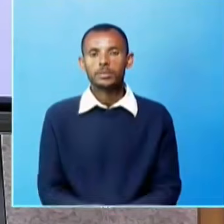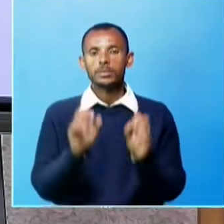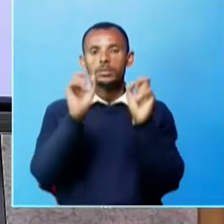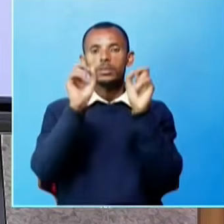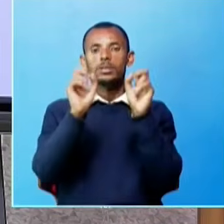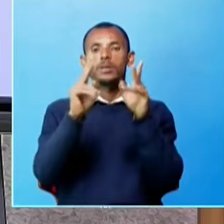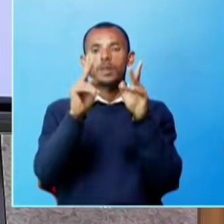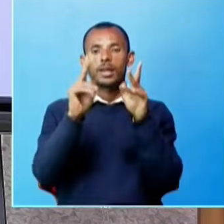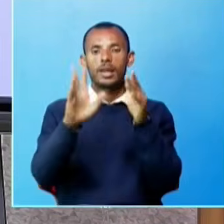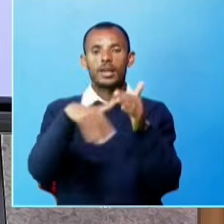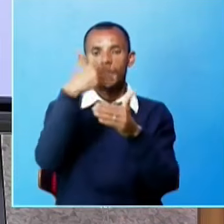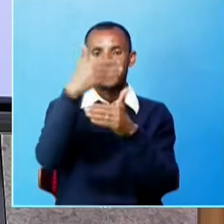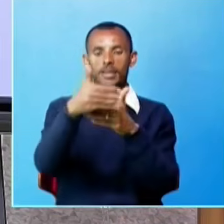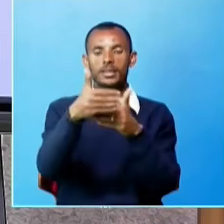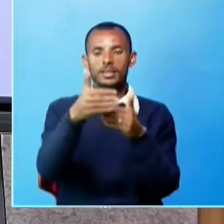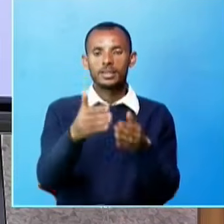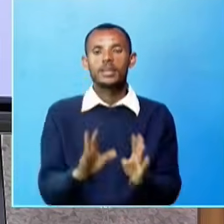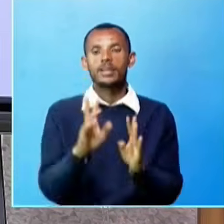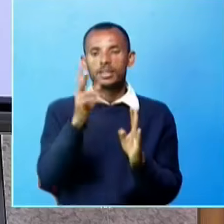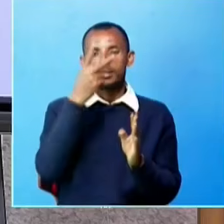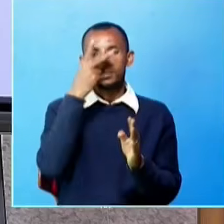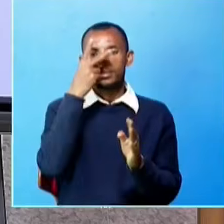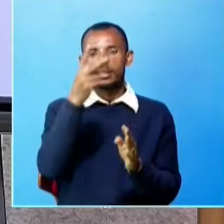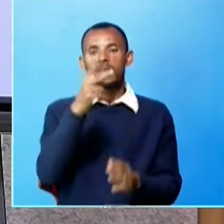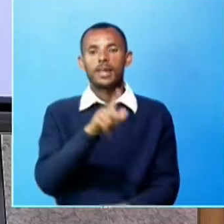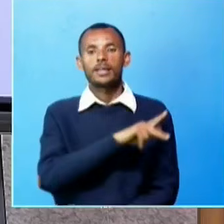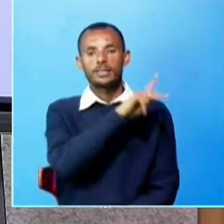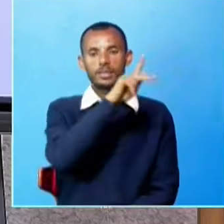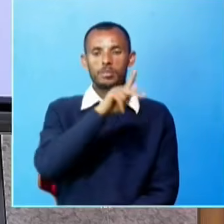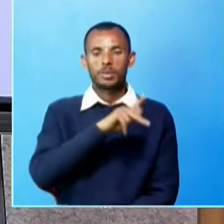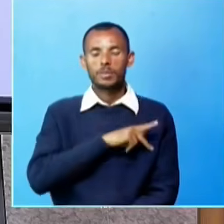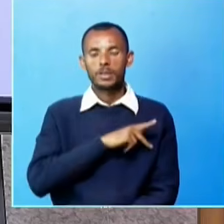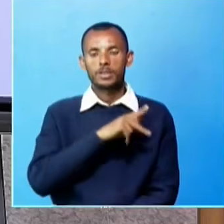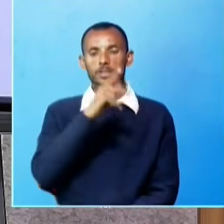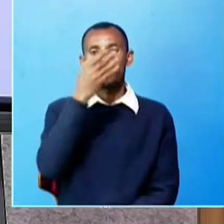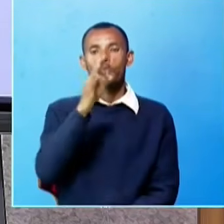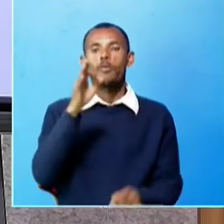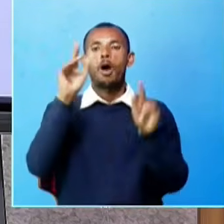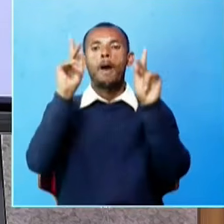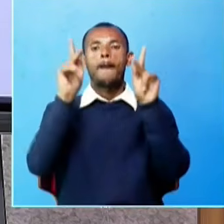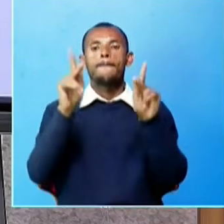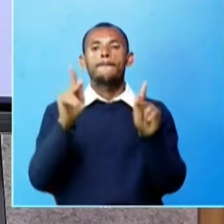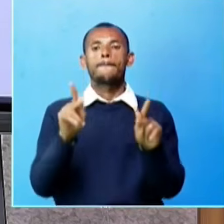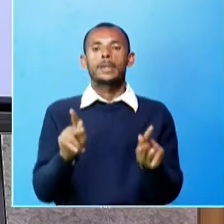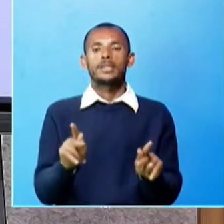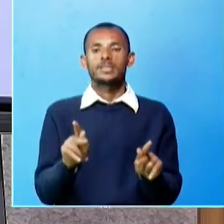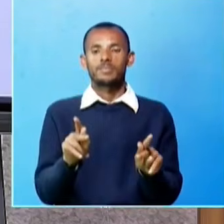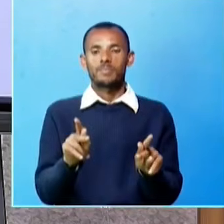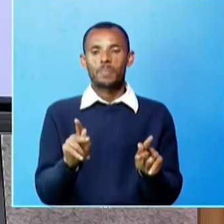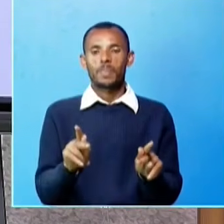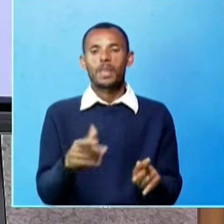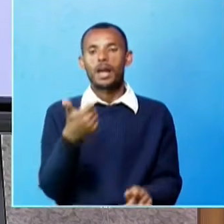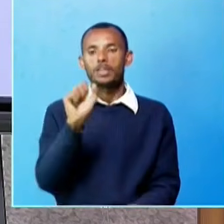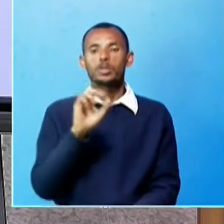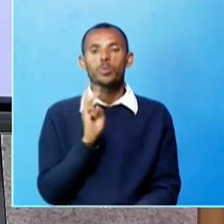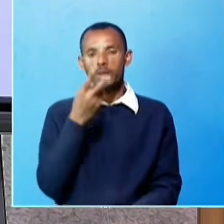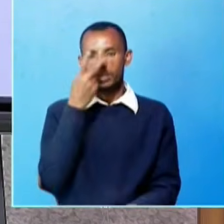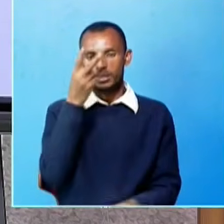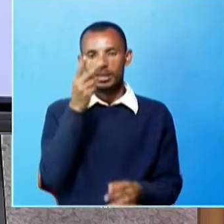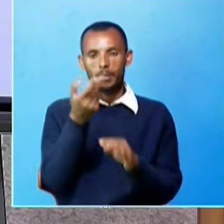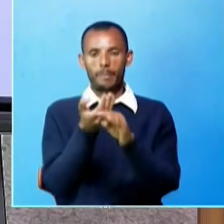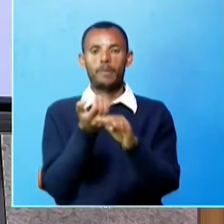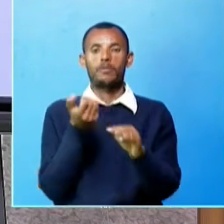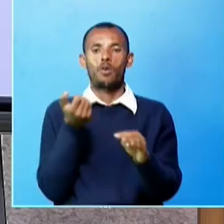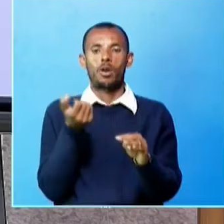Okay, next, let's see the properties of a prism. Okay, so as we have seen